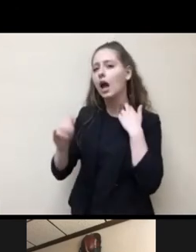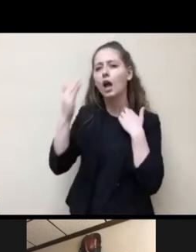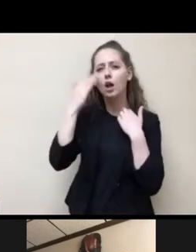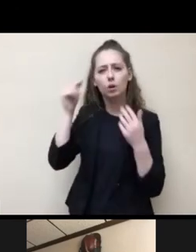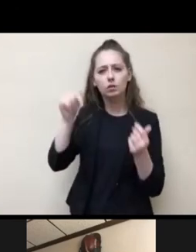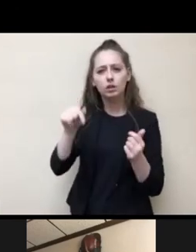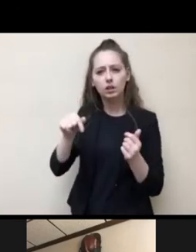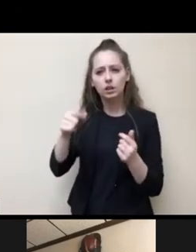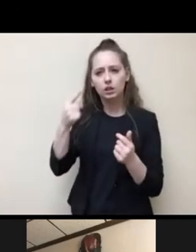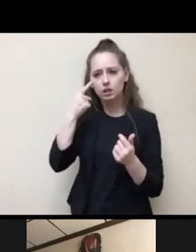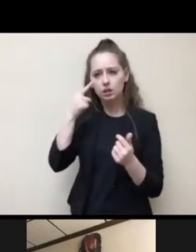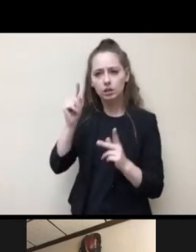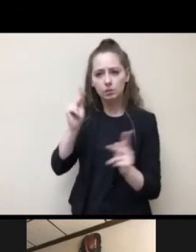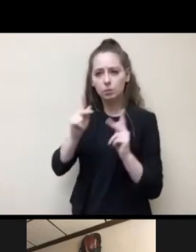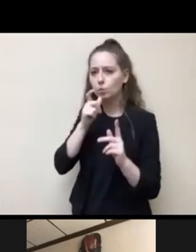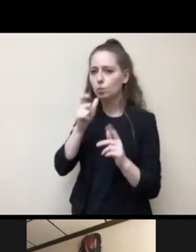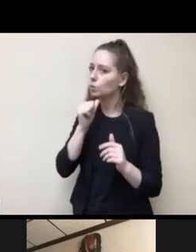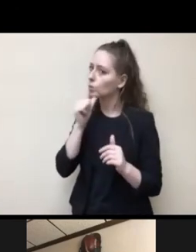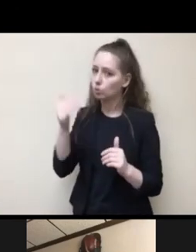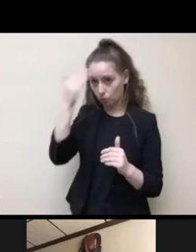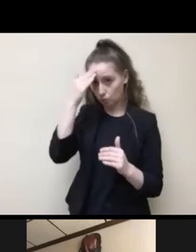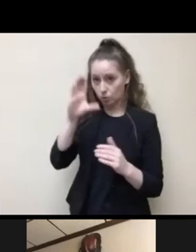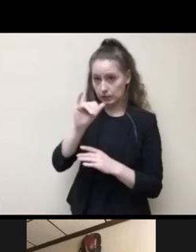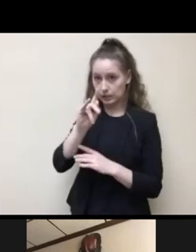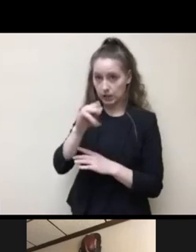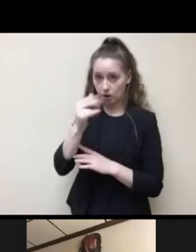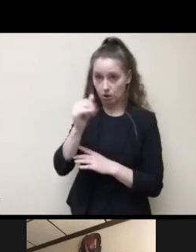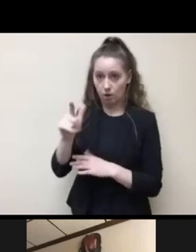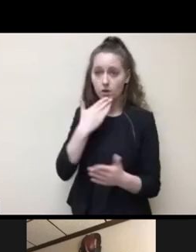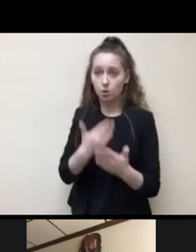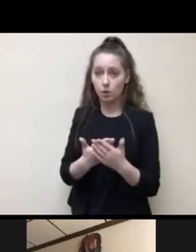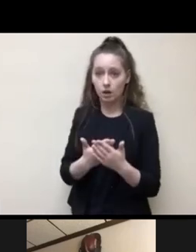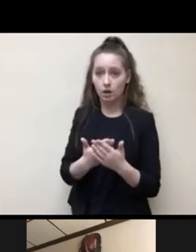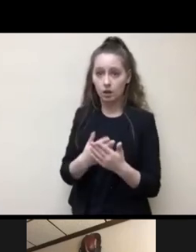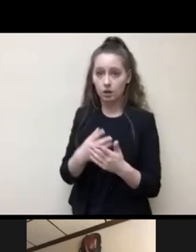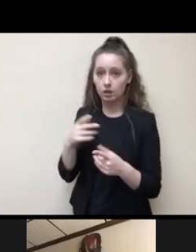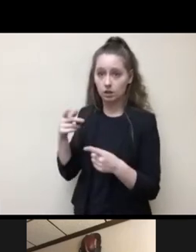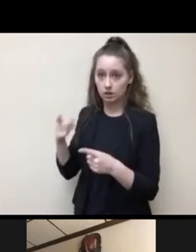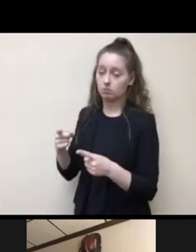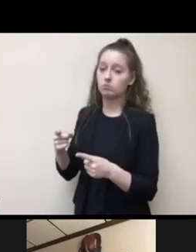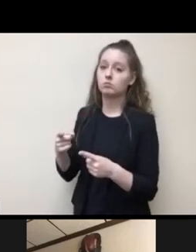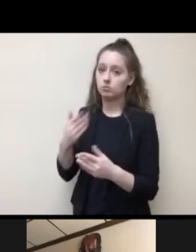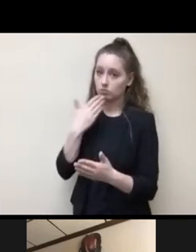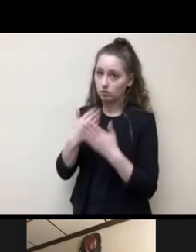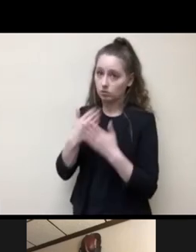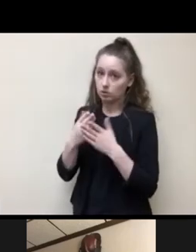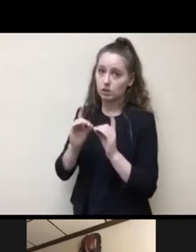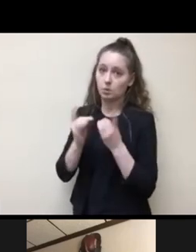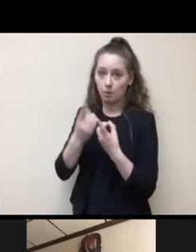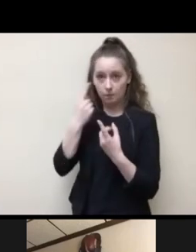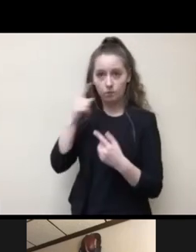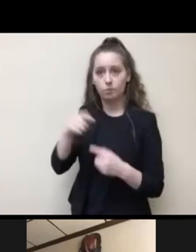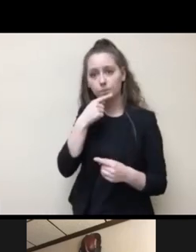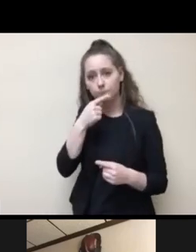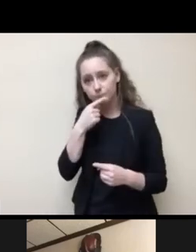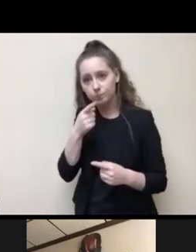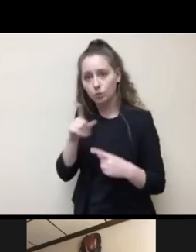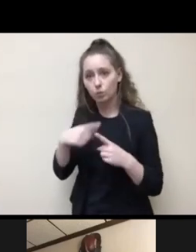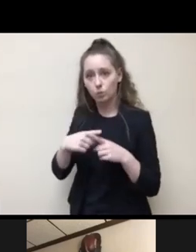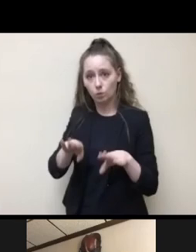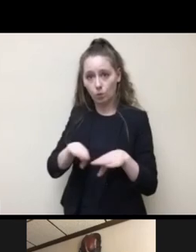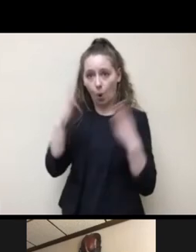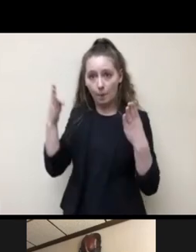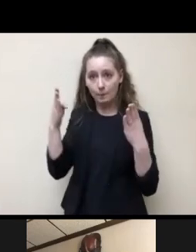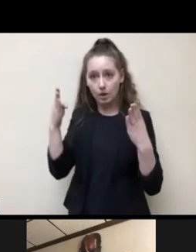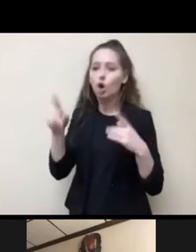City Hall very well, inspections is definitely our busiest department as far as the public is concerned. So when we open City Hall, or when we shut